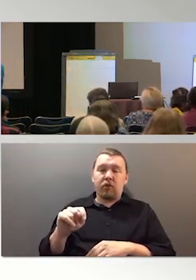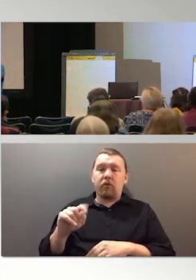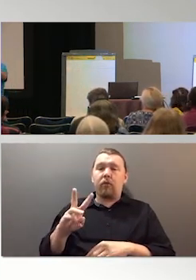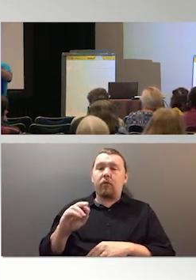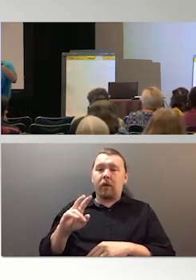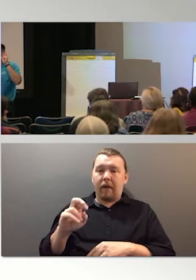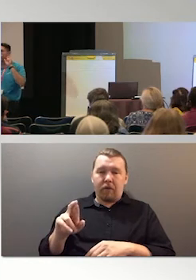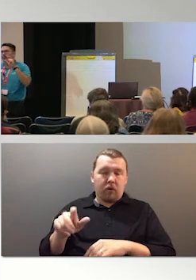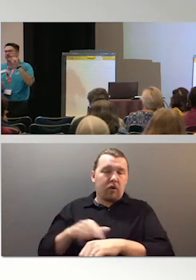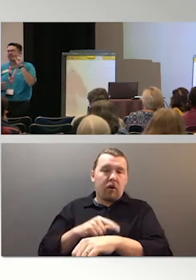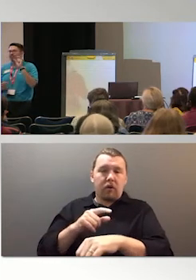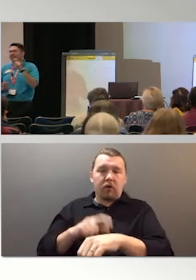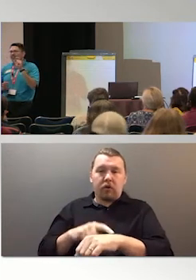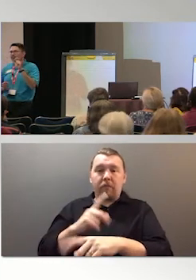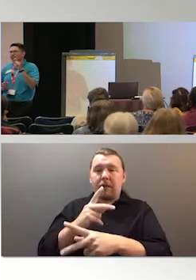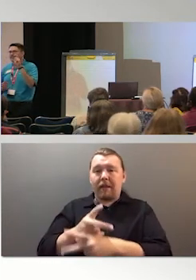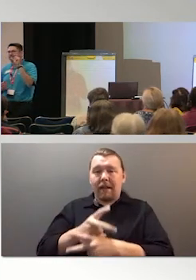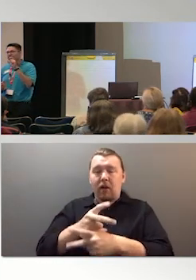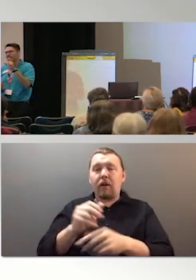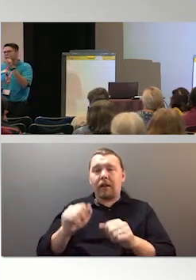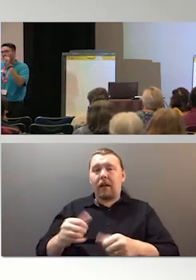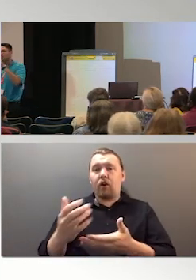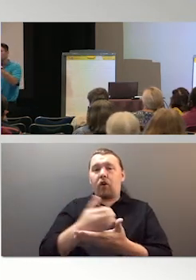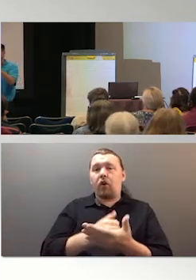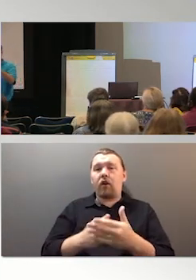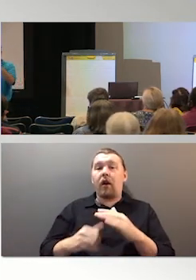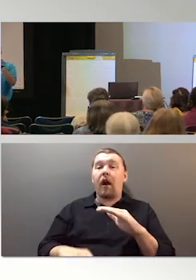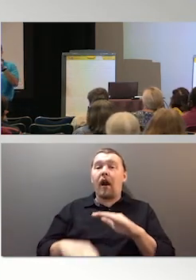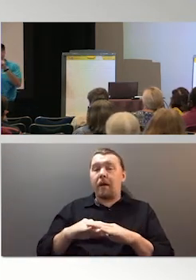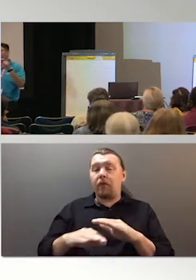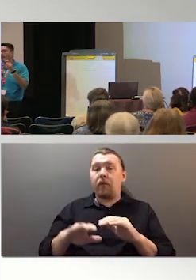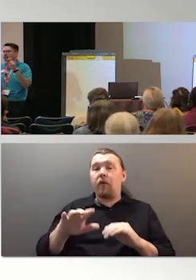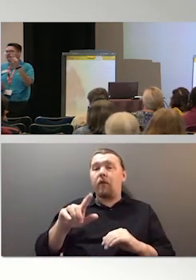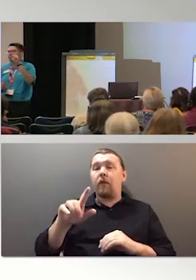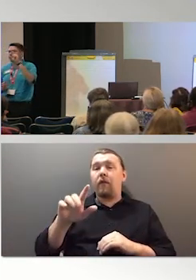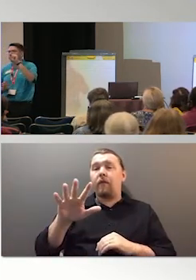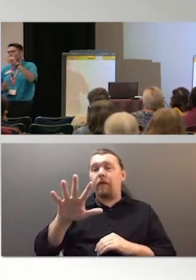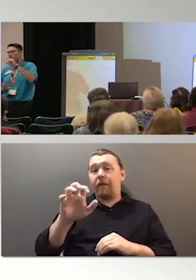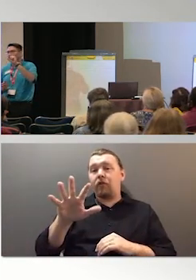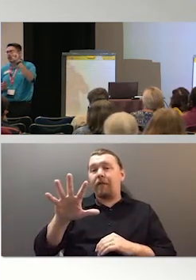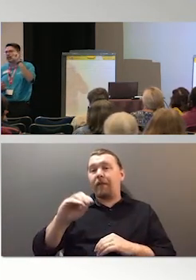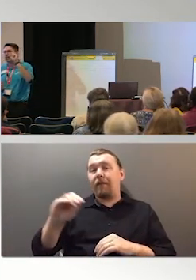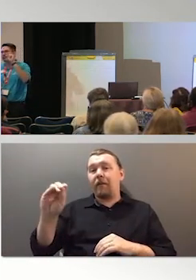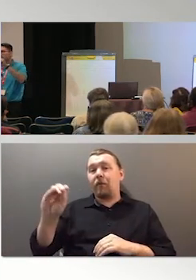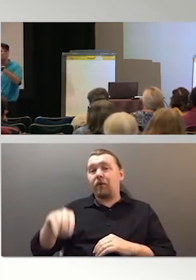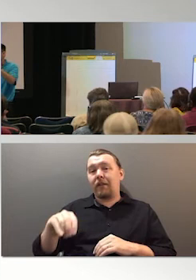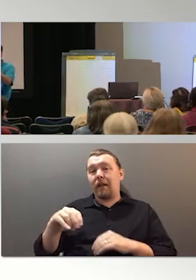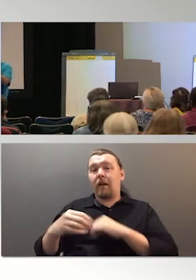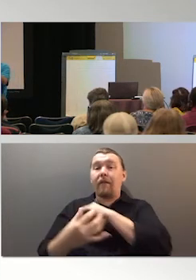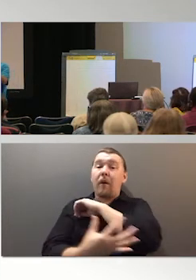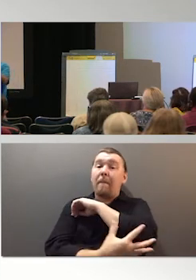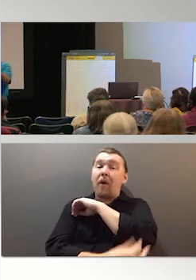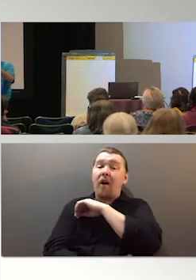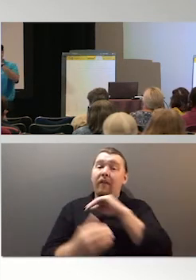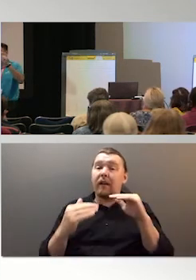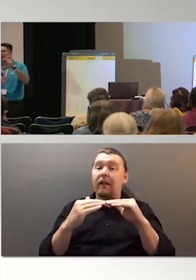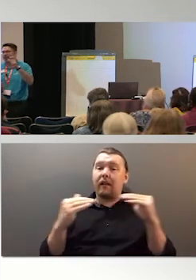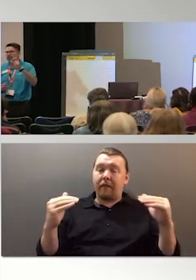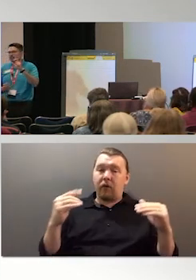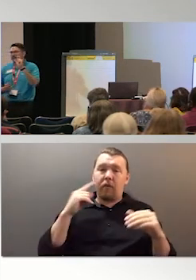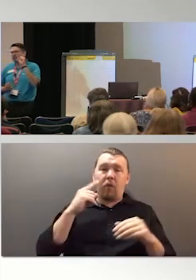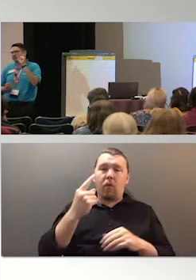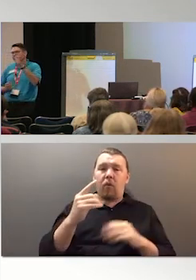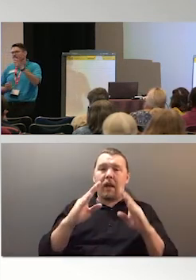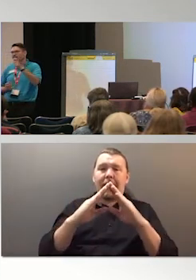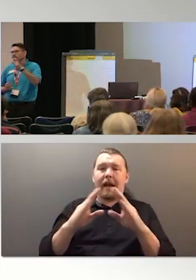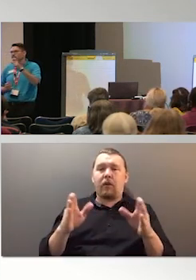care, can earn up to 550% of the federal poverty limit for a single household, which right now is